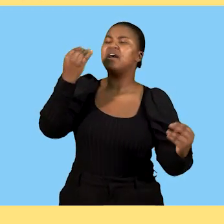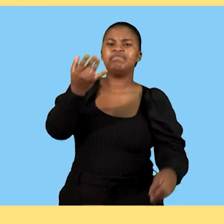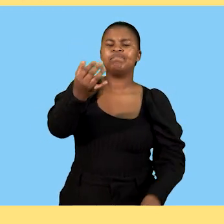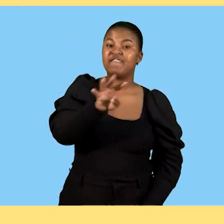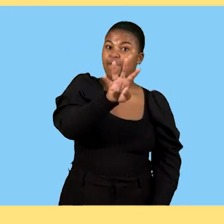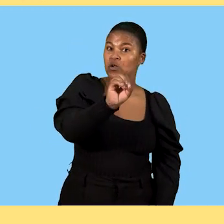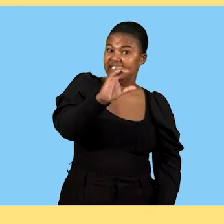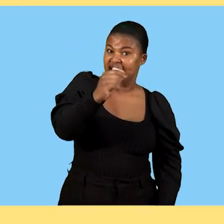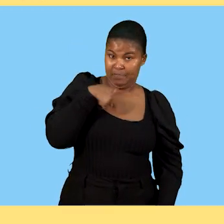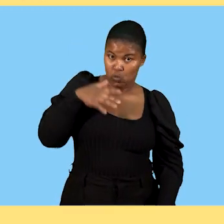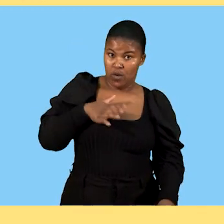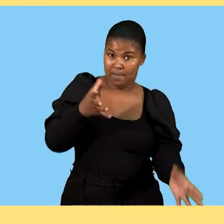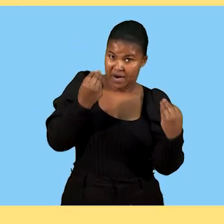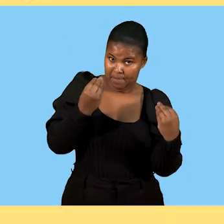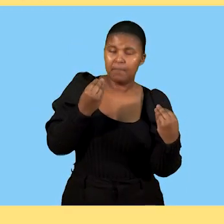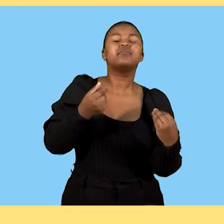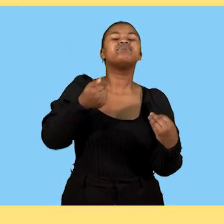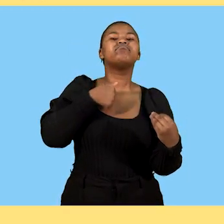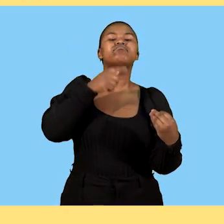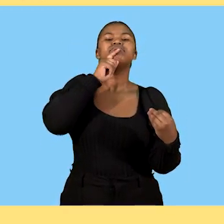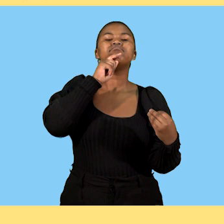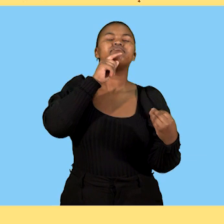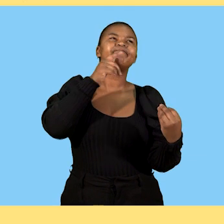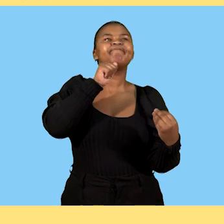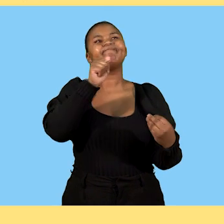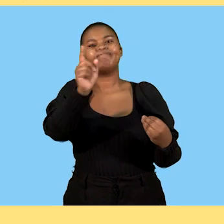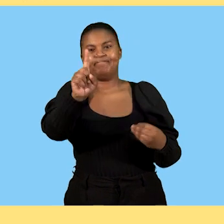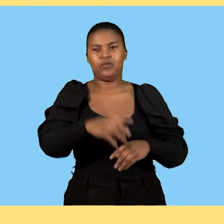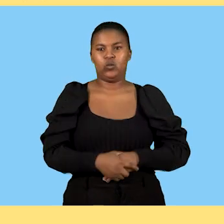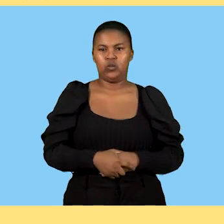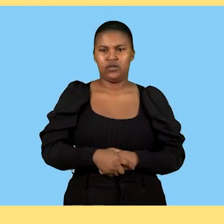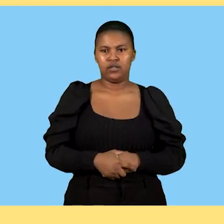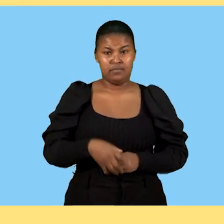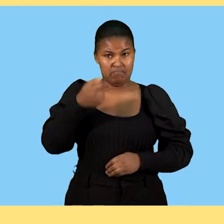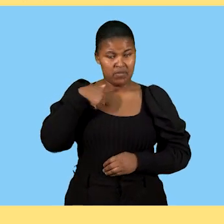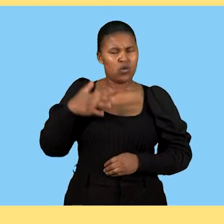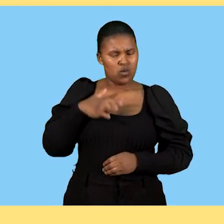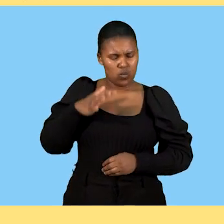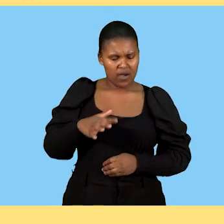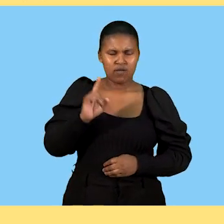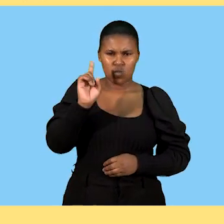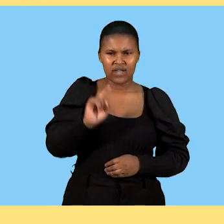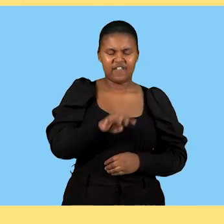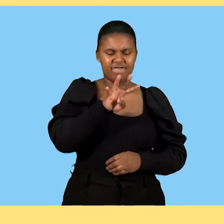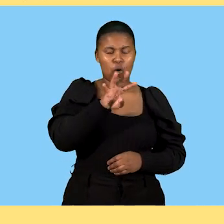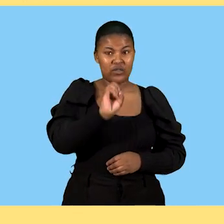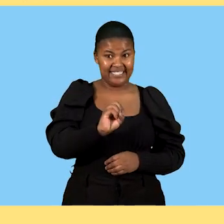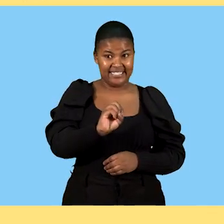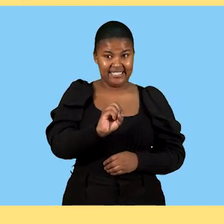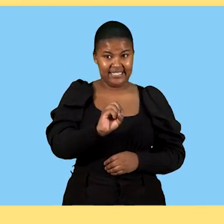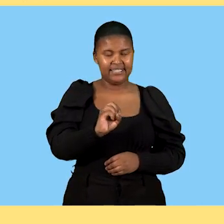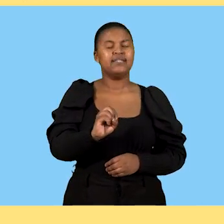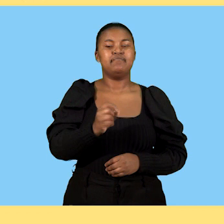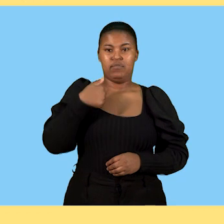the 40 cents, I will now say, for me to get the 40 cents, what I want is